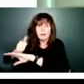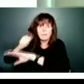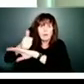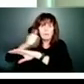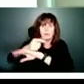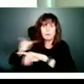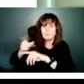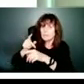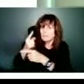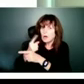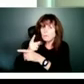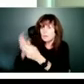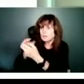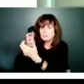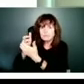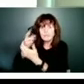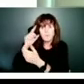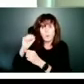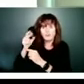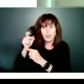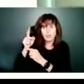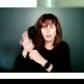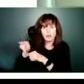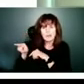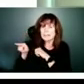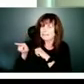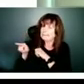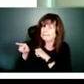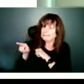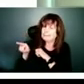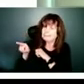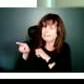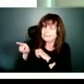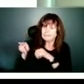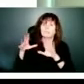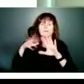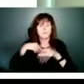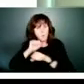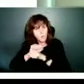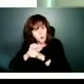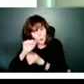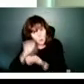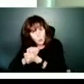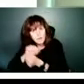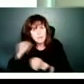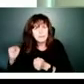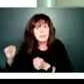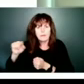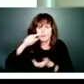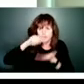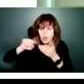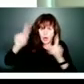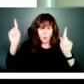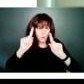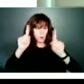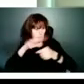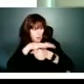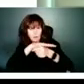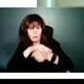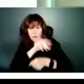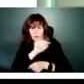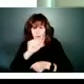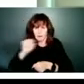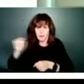obviously reach out to us and then we would bring in the Canadian Red Cross and look at the facility. And if that facility didn't meet the needs, then we'd be looking at other